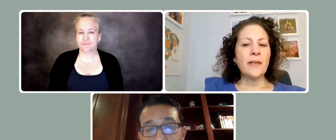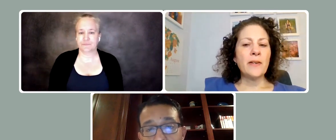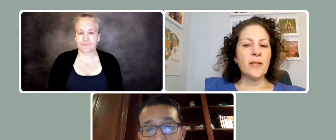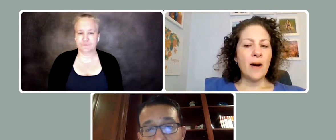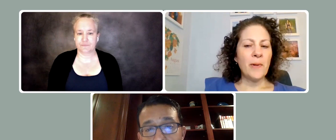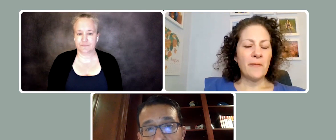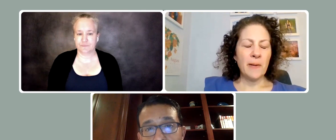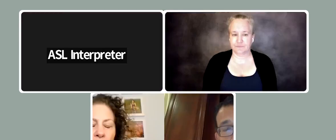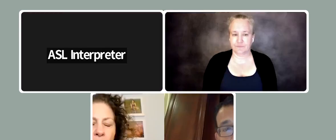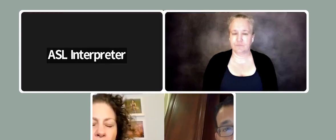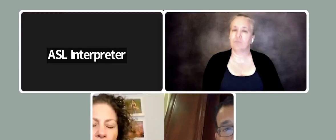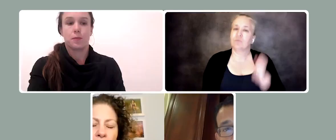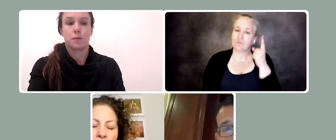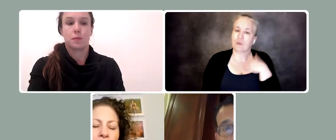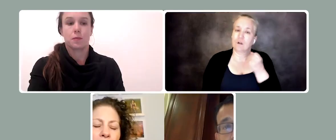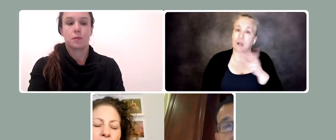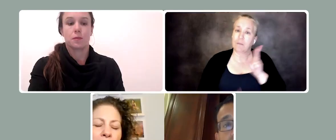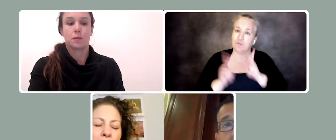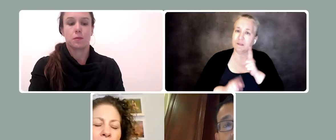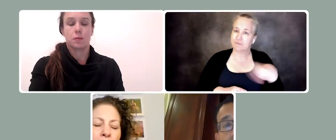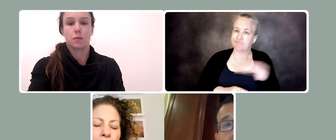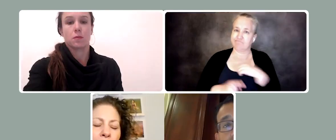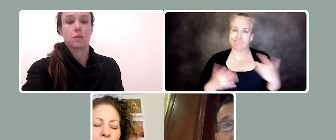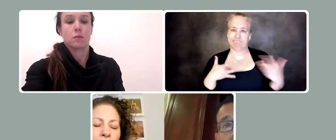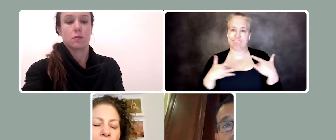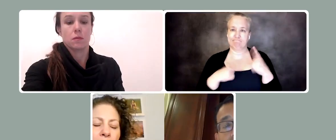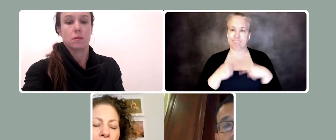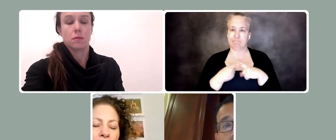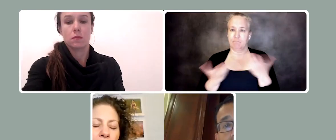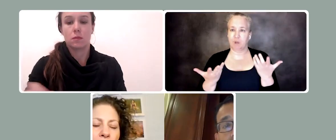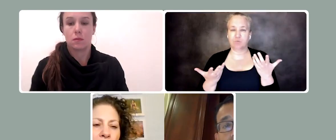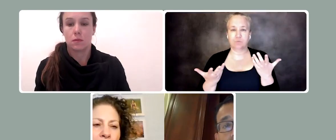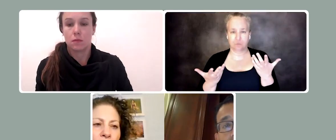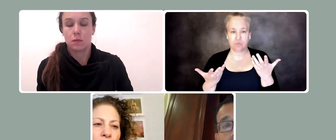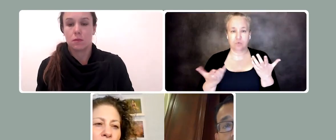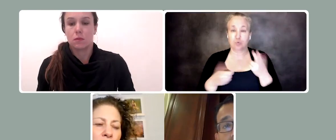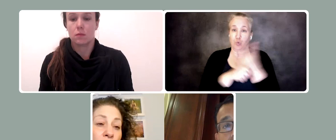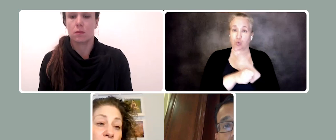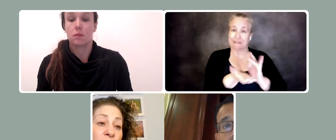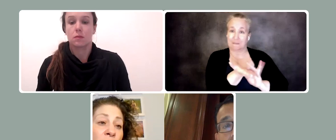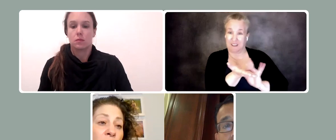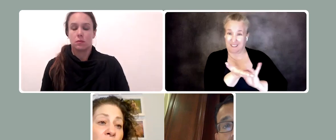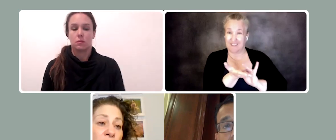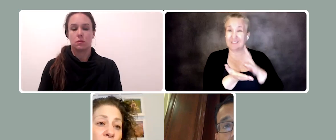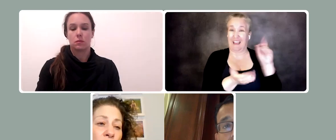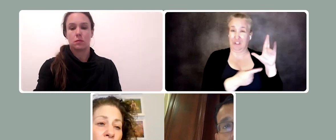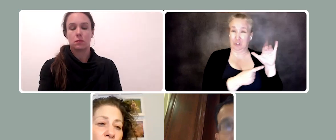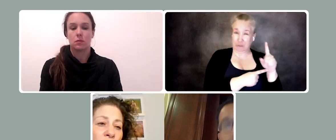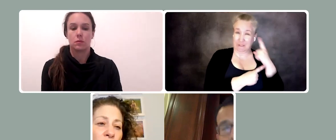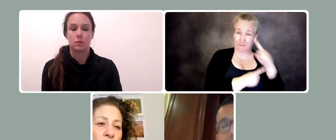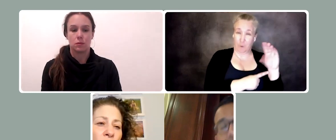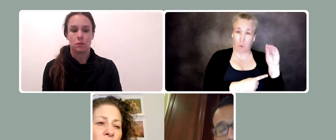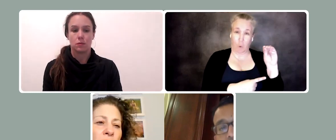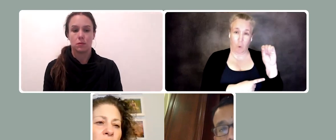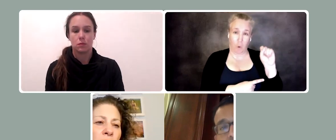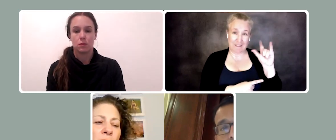And there's a couple of people who are concerned about taking these medications and the risk for osteonecrosis